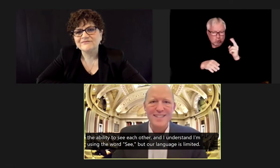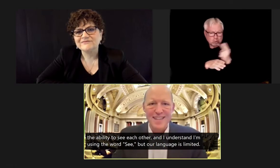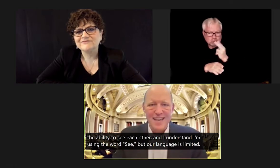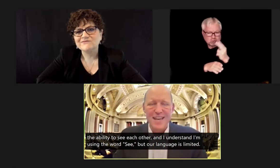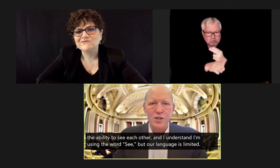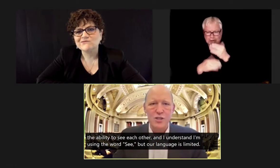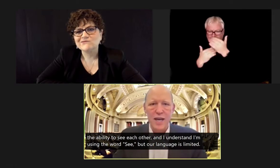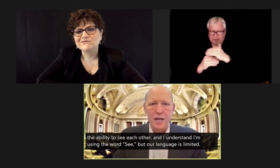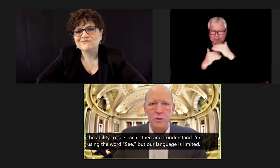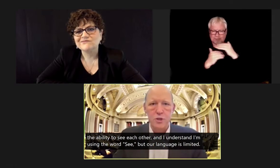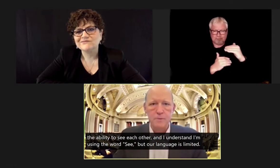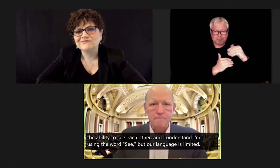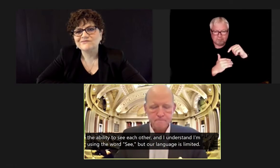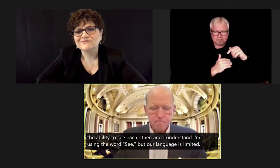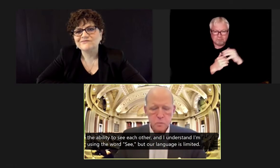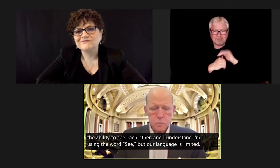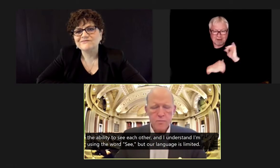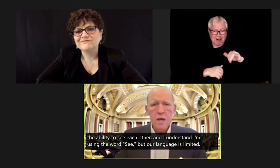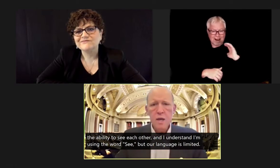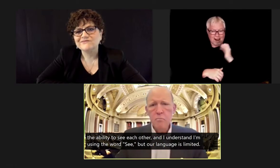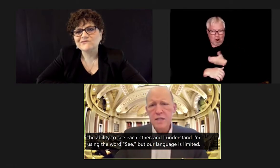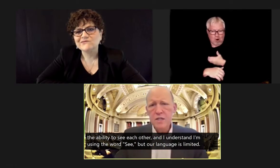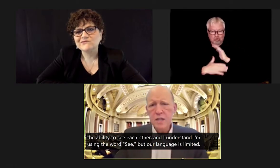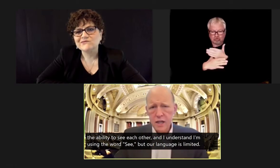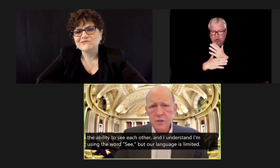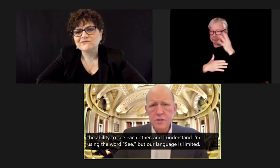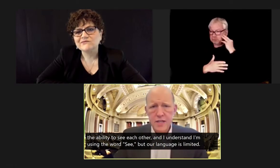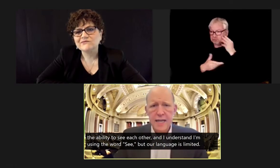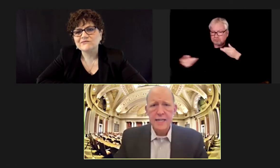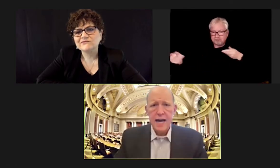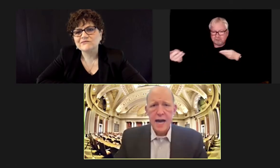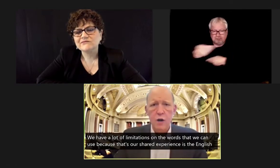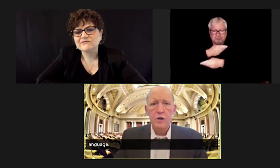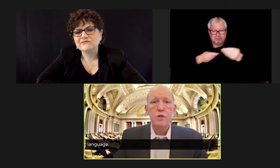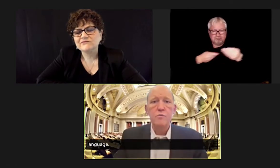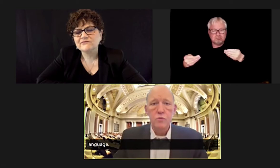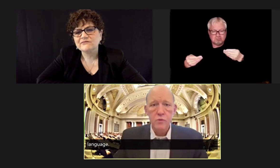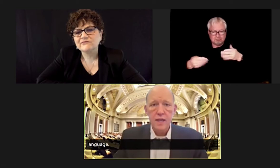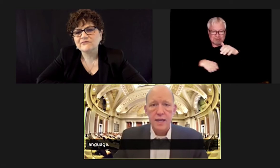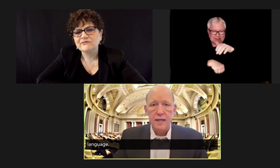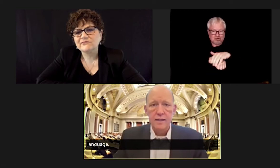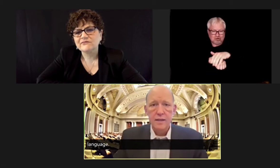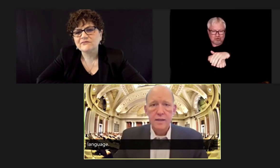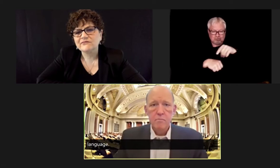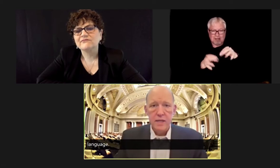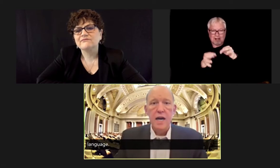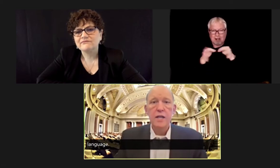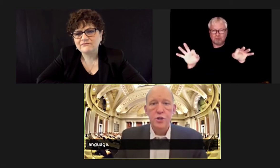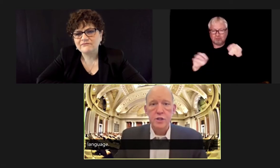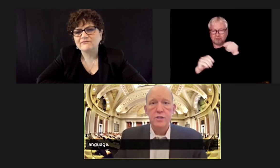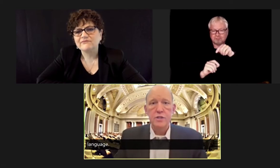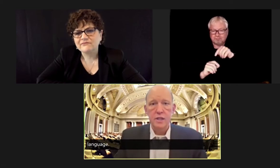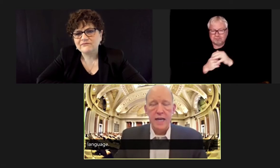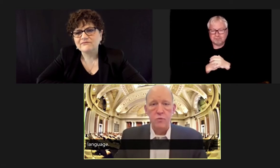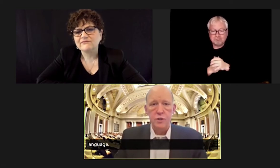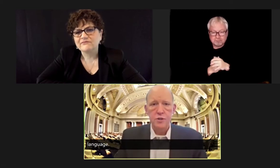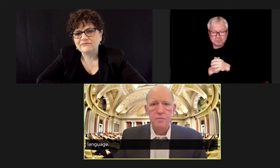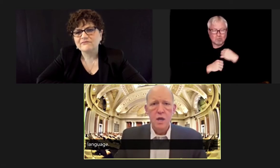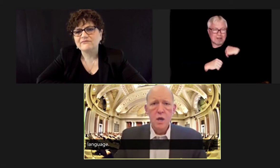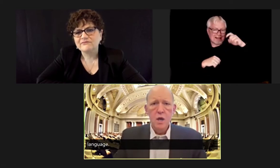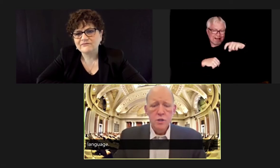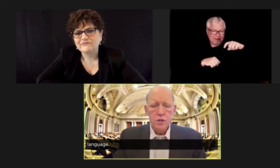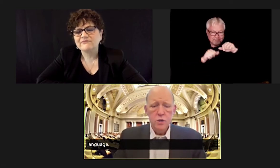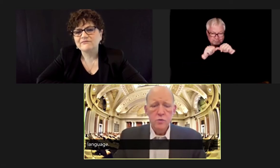experience is the English language. But it's understanding how to communicate beyond just the